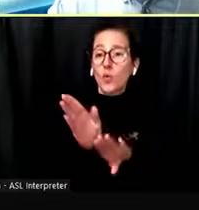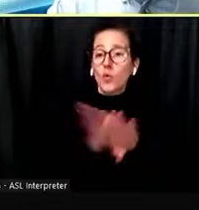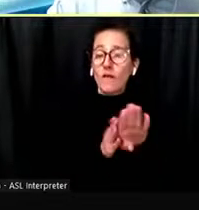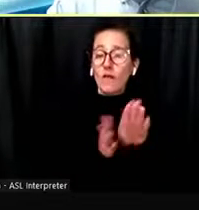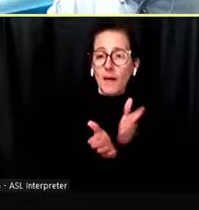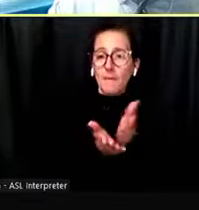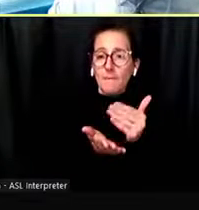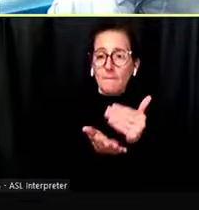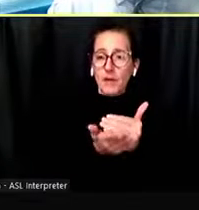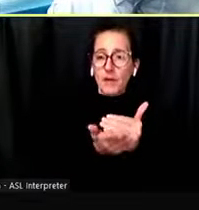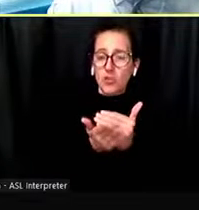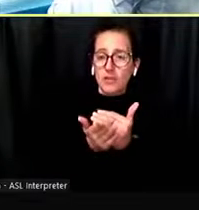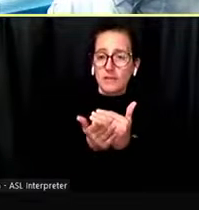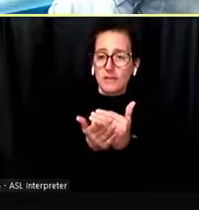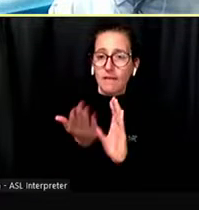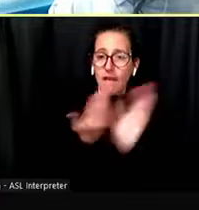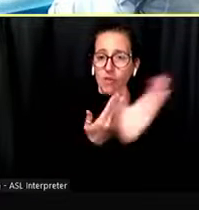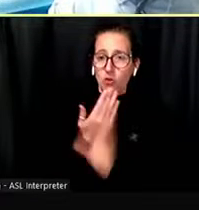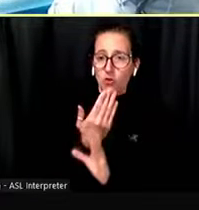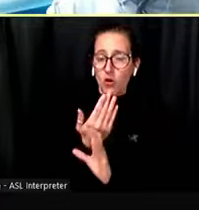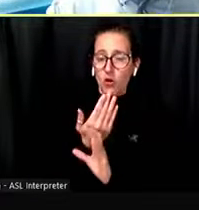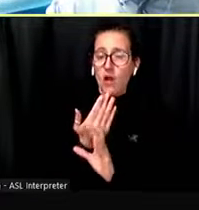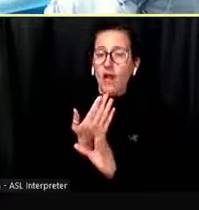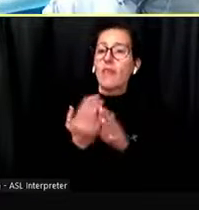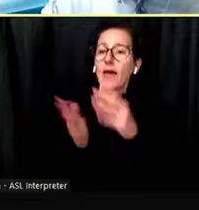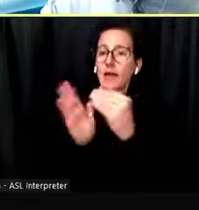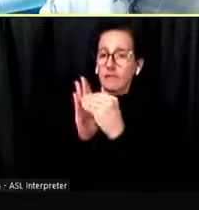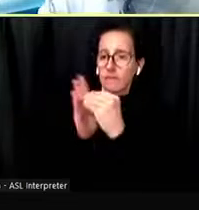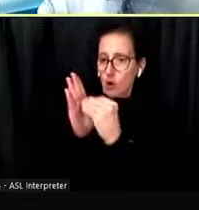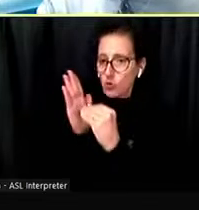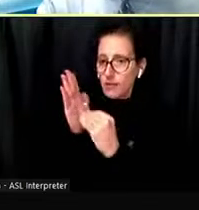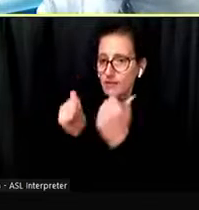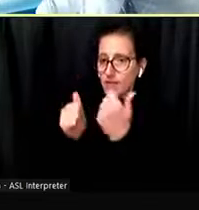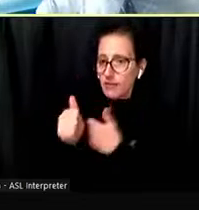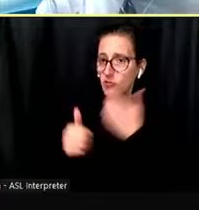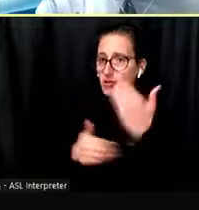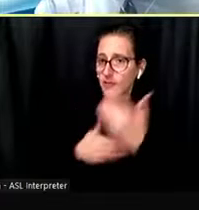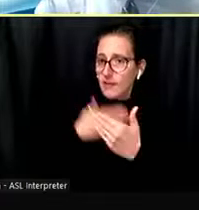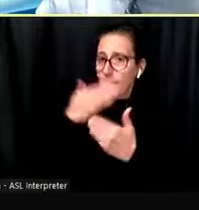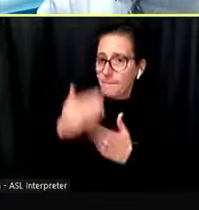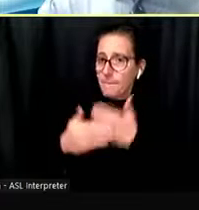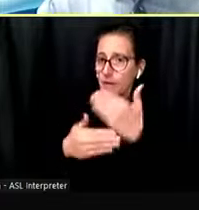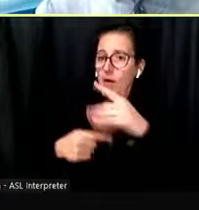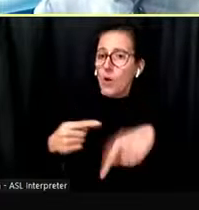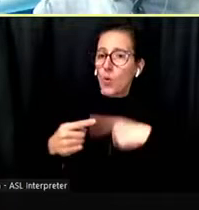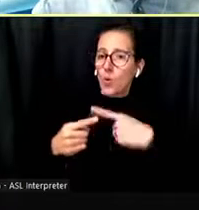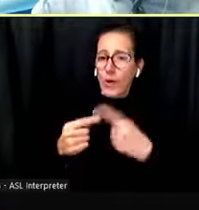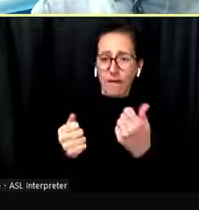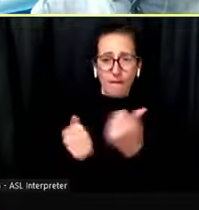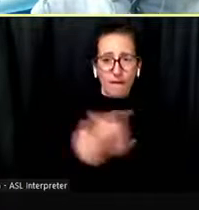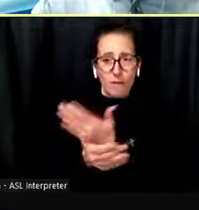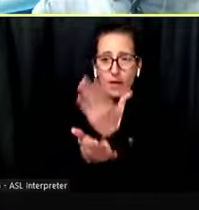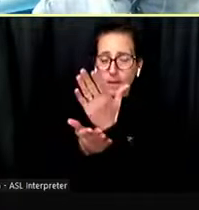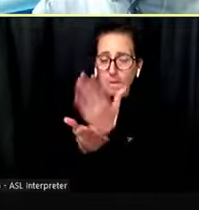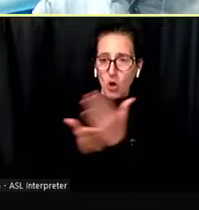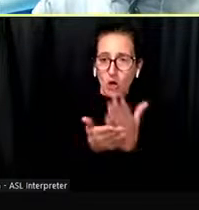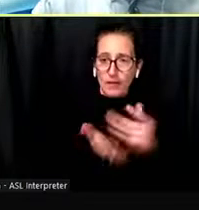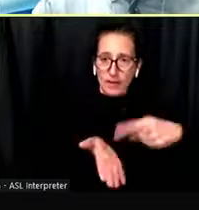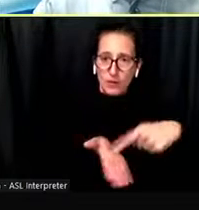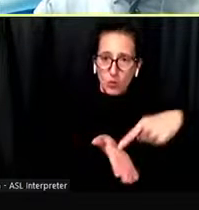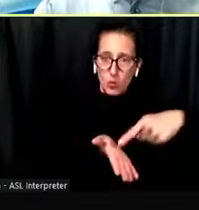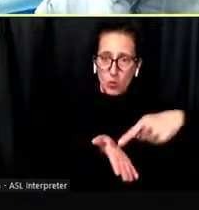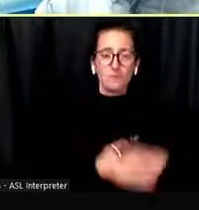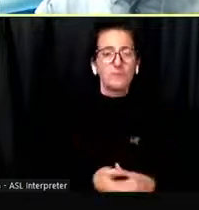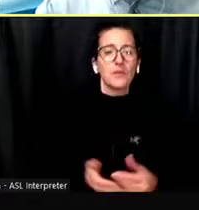calendar that documents each step of the way and then all the deadlines to manage that whole process. Going into the second